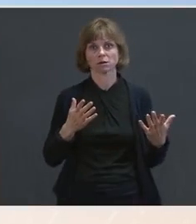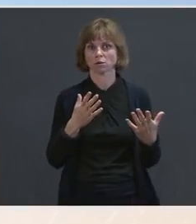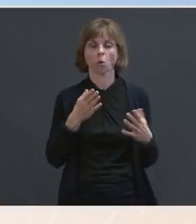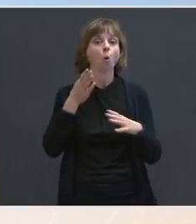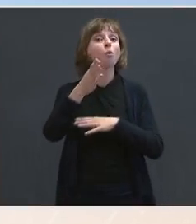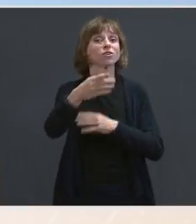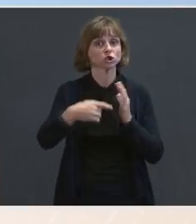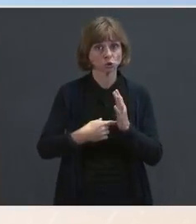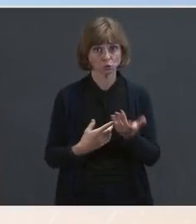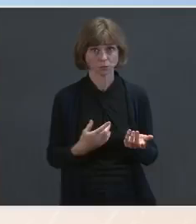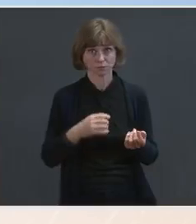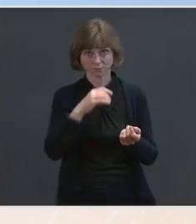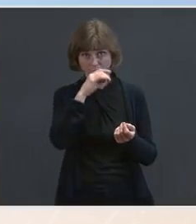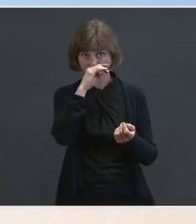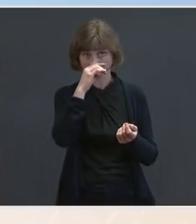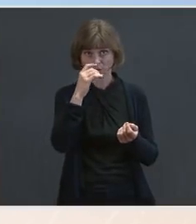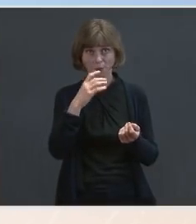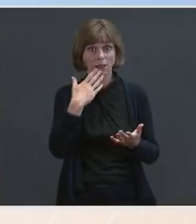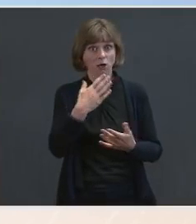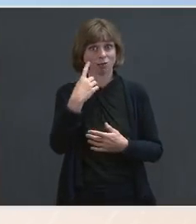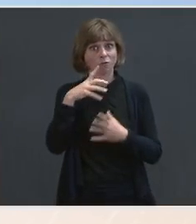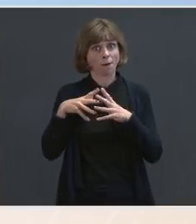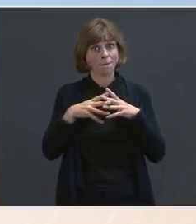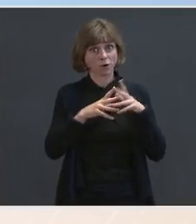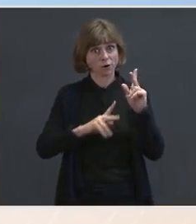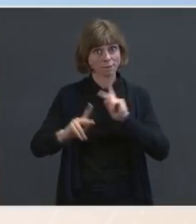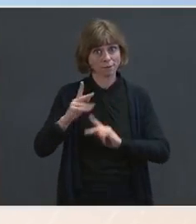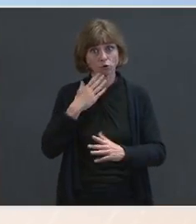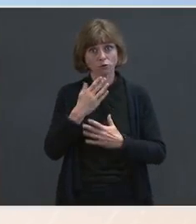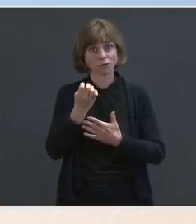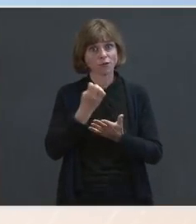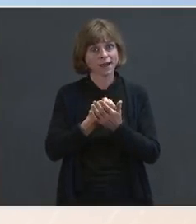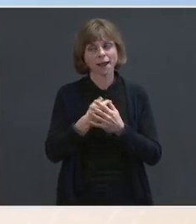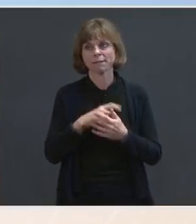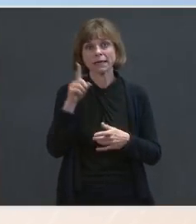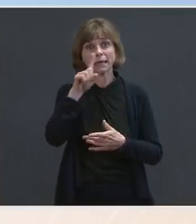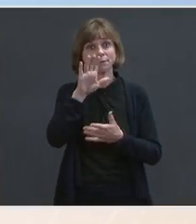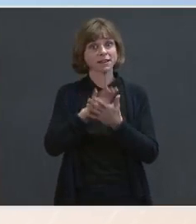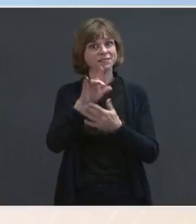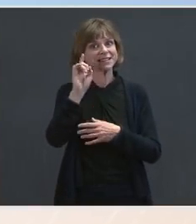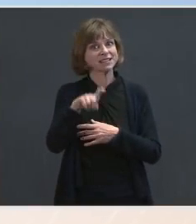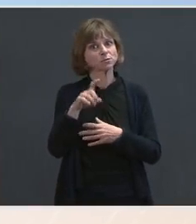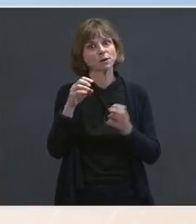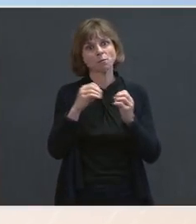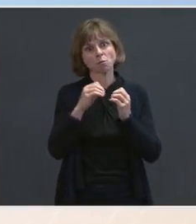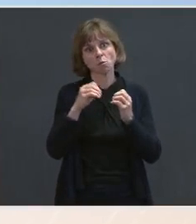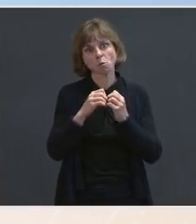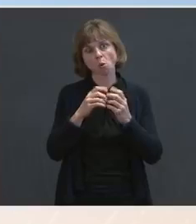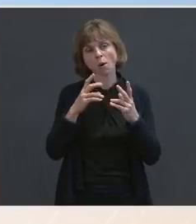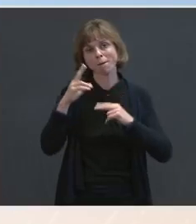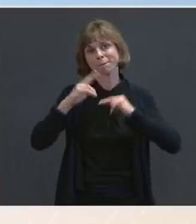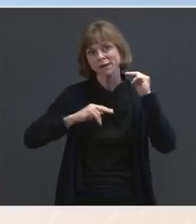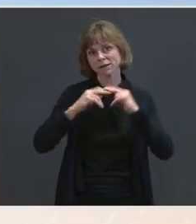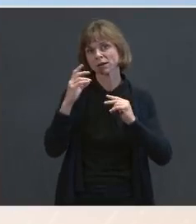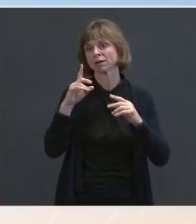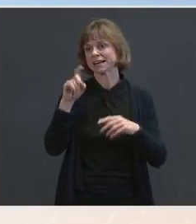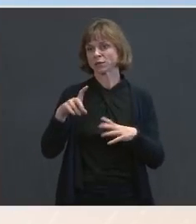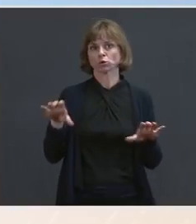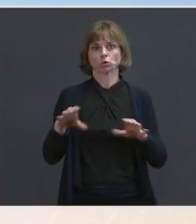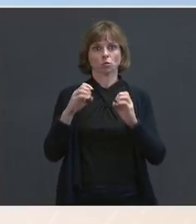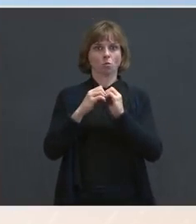overdue and is good for the American people, good for our economy. He believes there needs to be more done for caregiving. He believes we need to do more to protect our